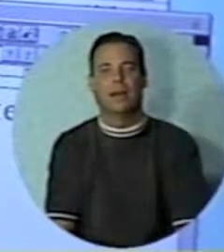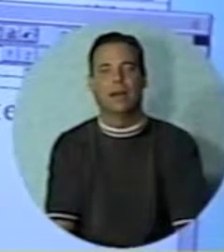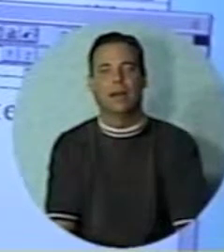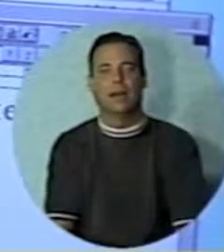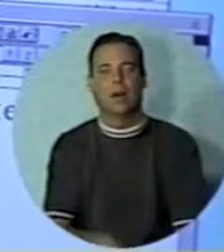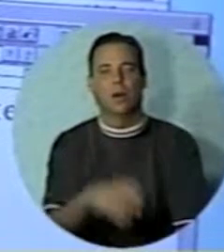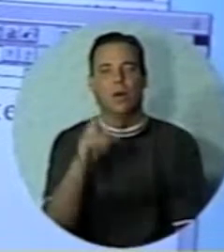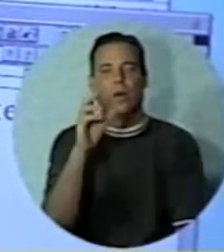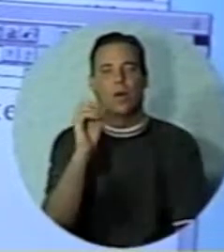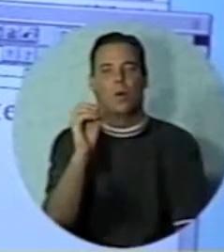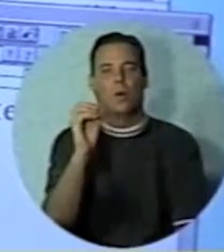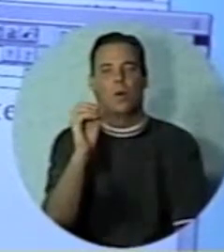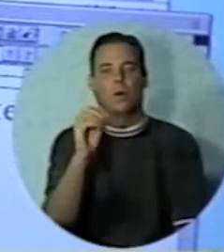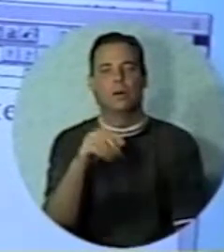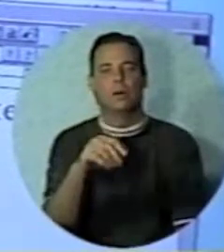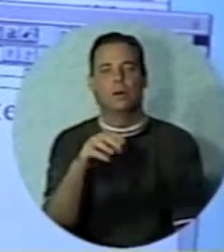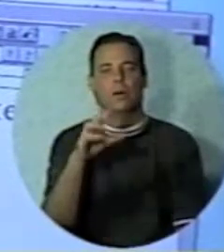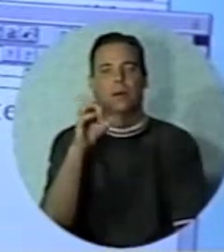O,